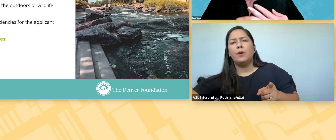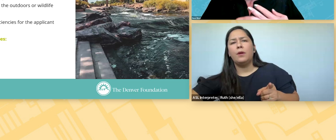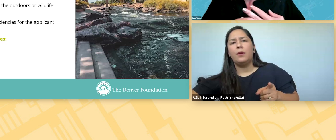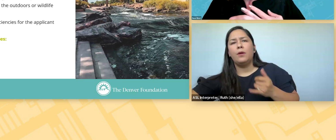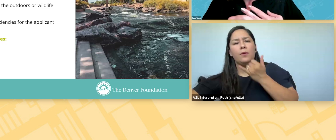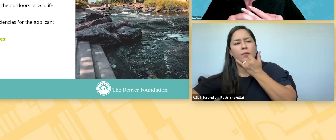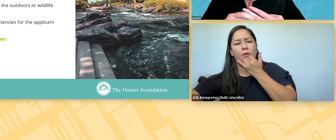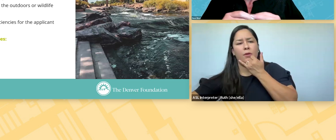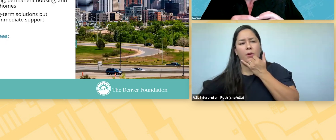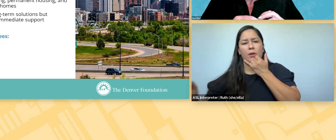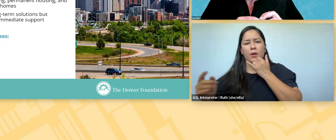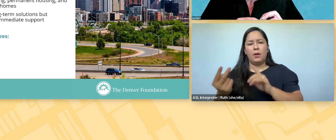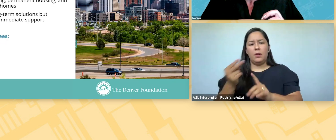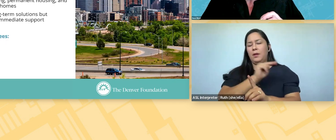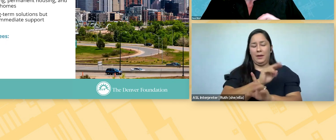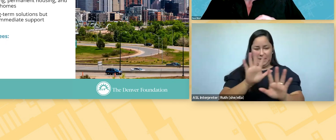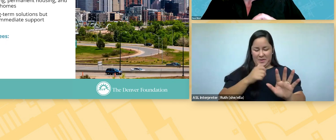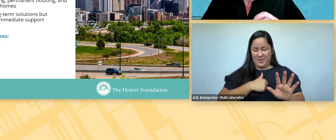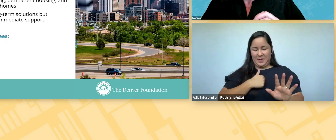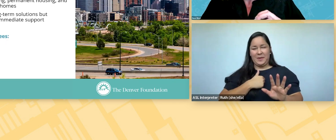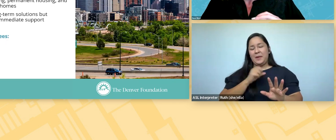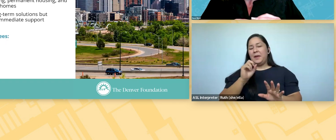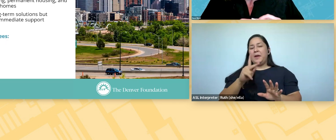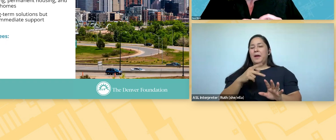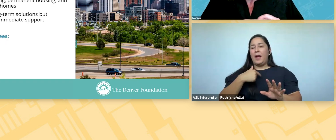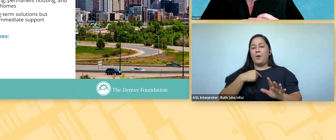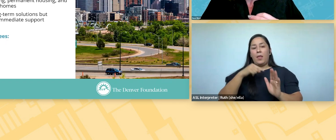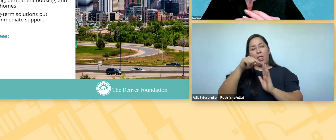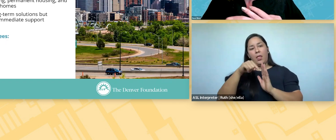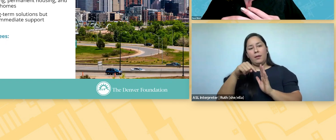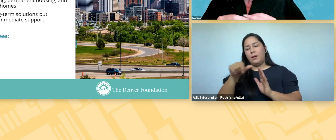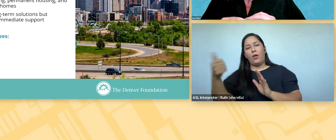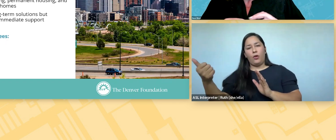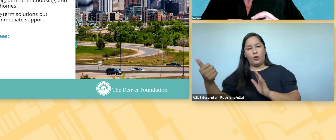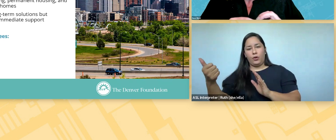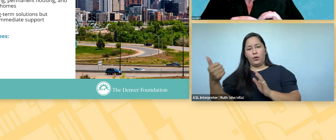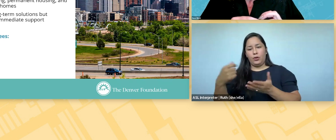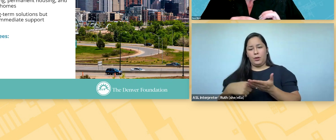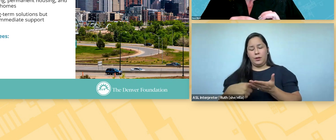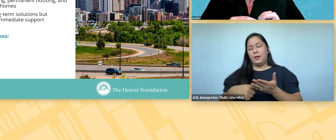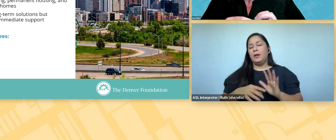climate. I'm sorry, I was going into housing.